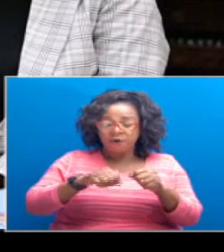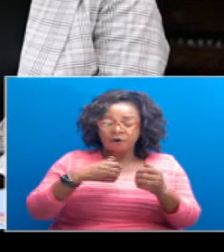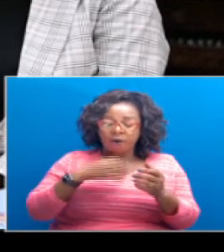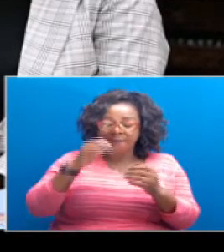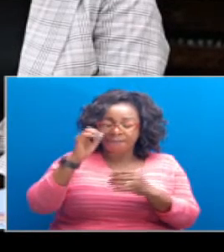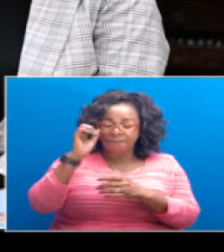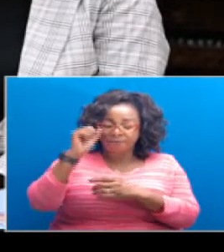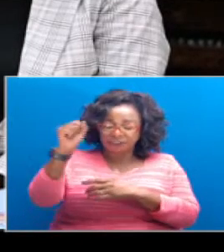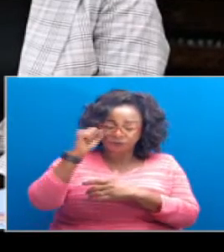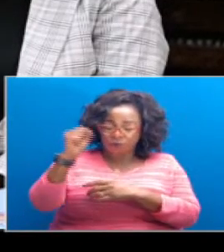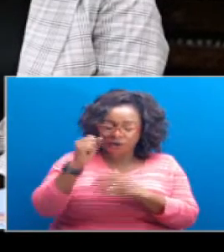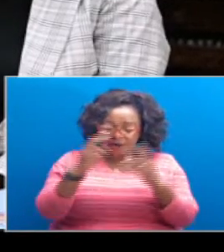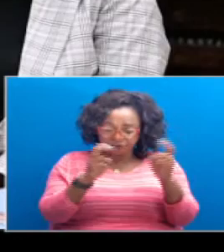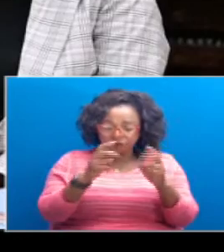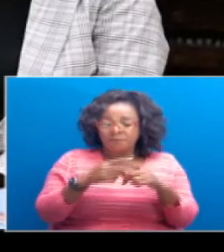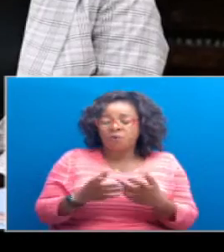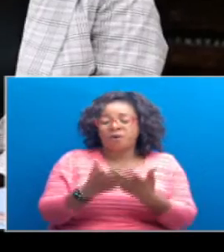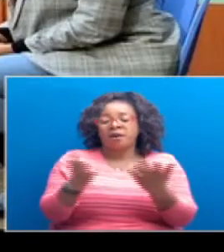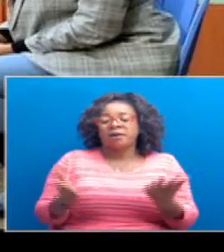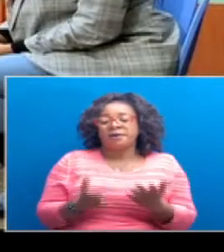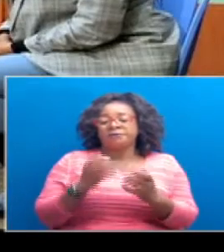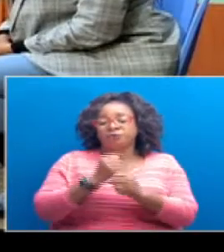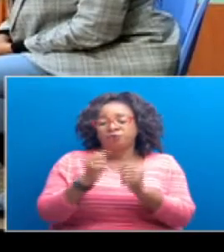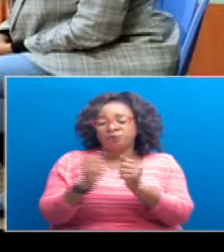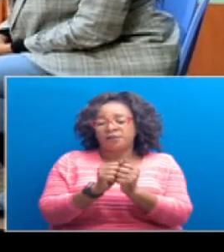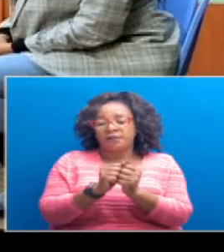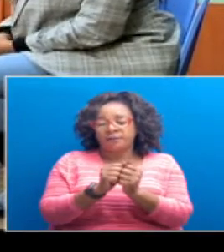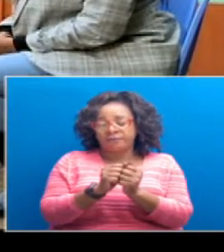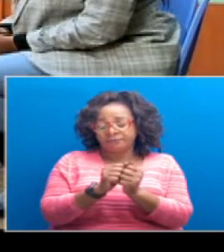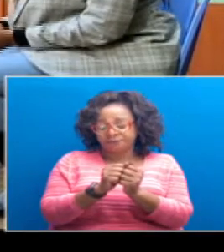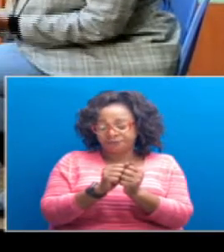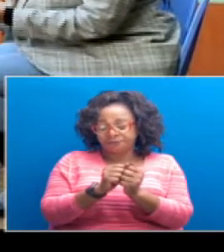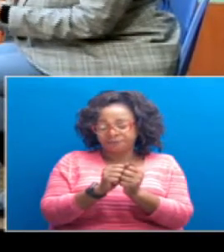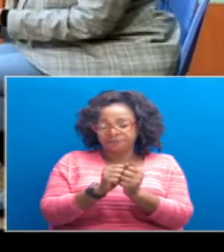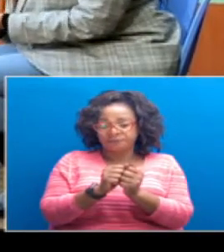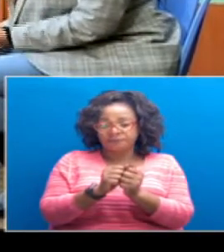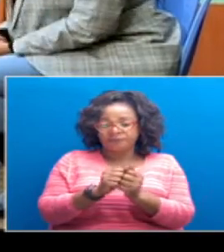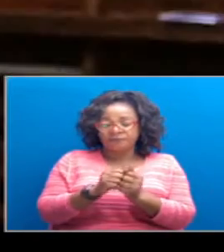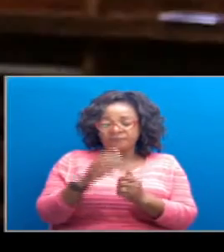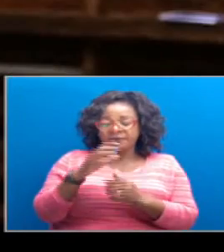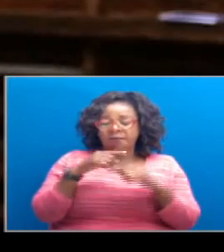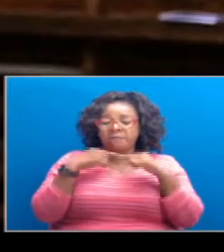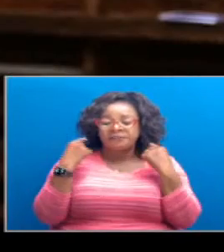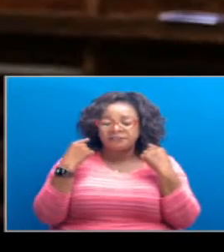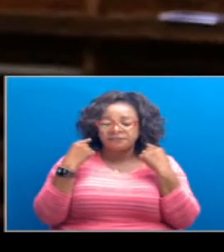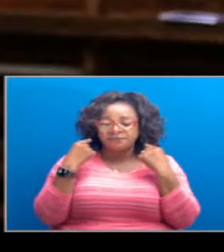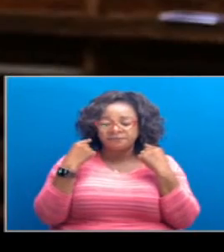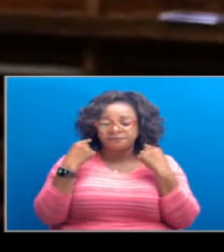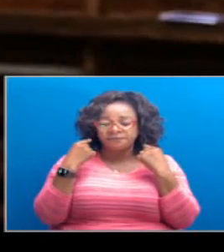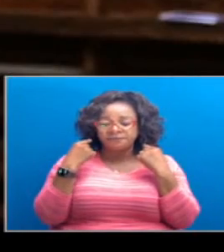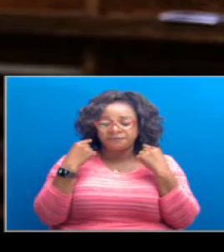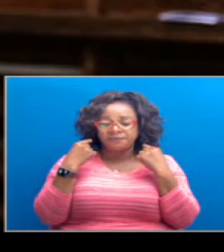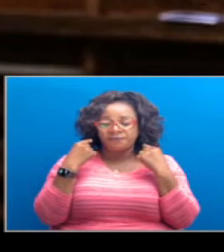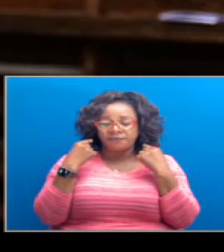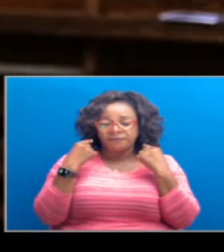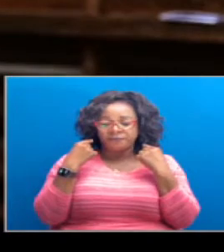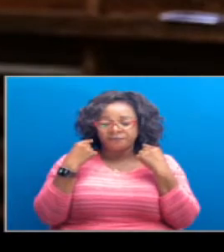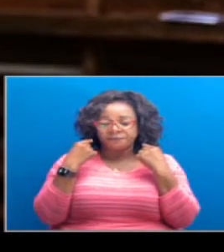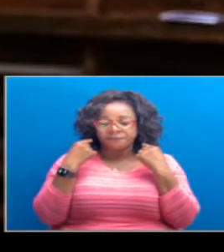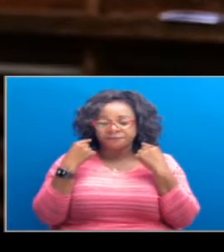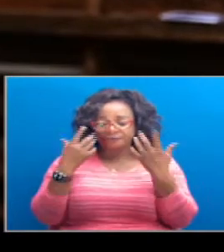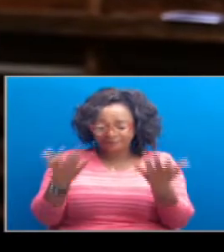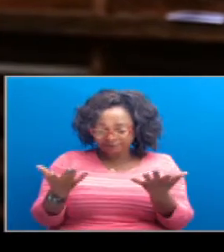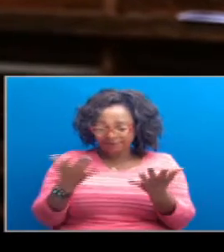matter, but we are here to stay together. All right, Canon, I'll invite you to have the last word on this conversation. Now that we can literally